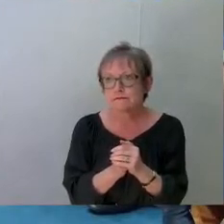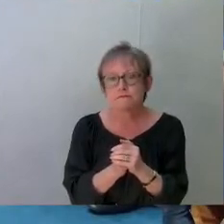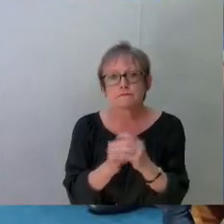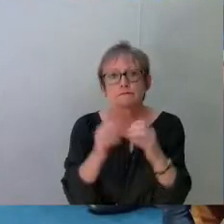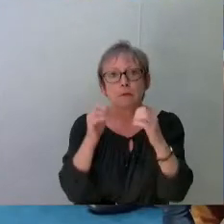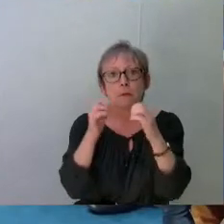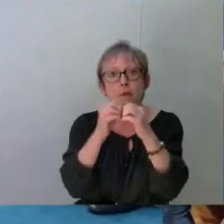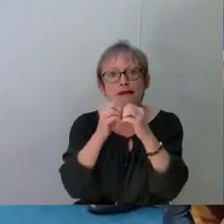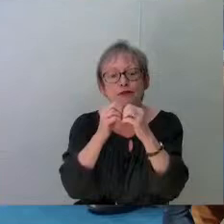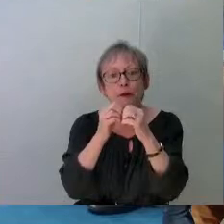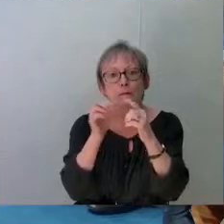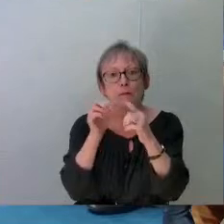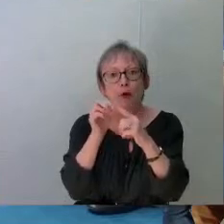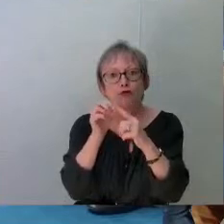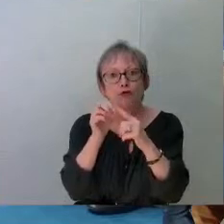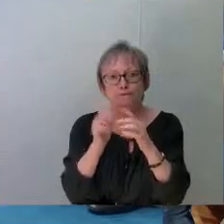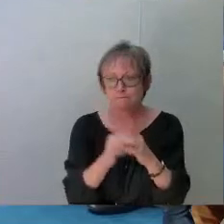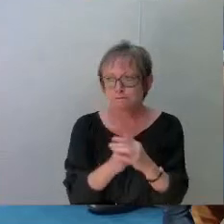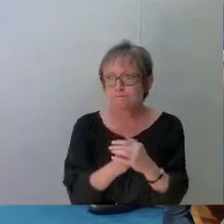Benjamin Potts.